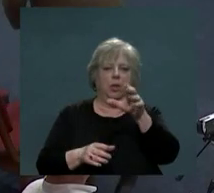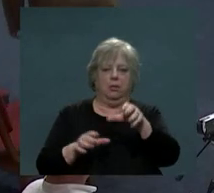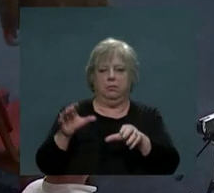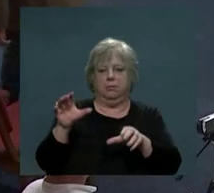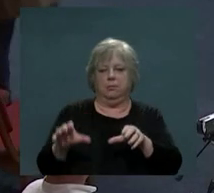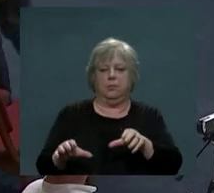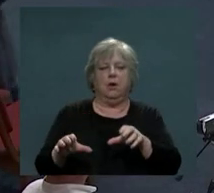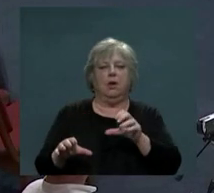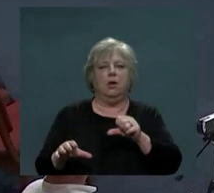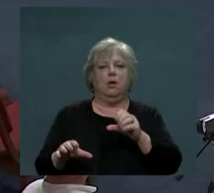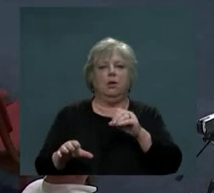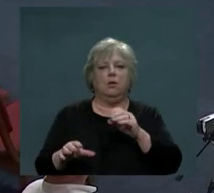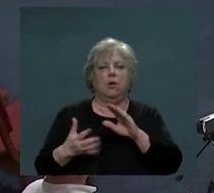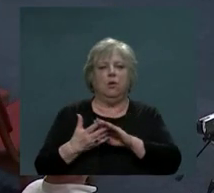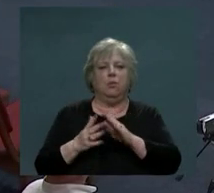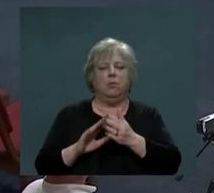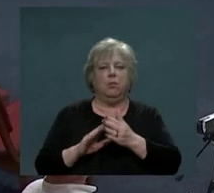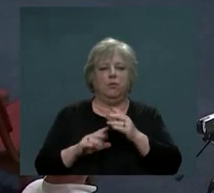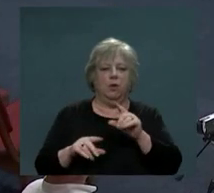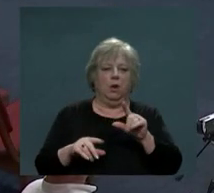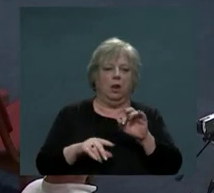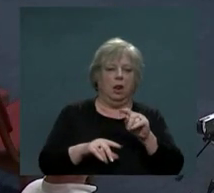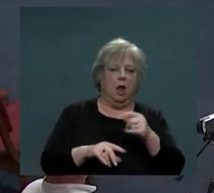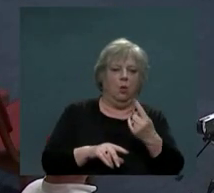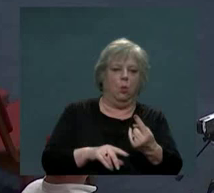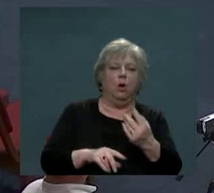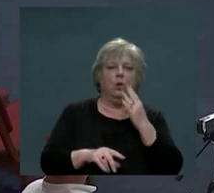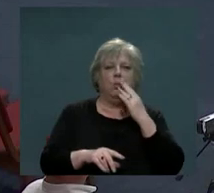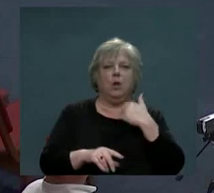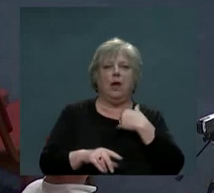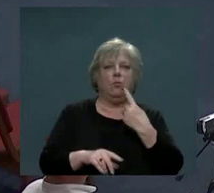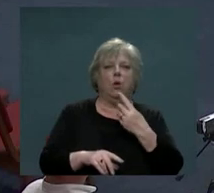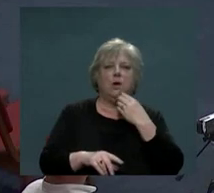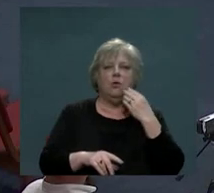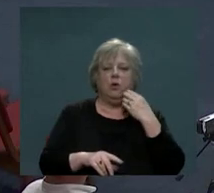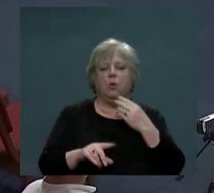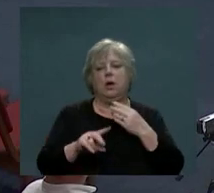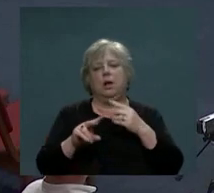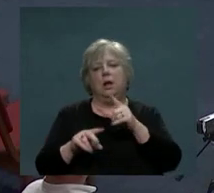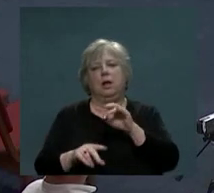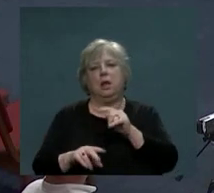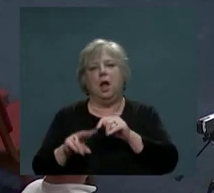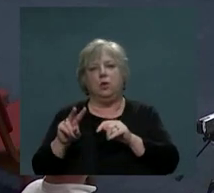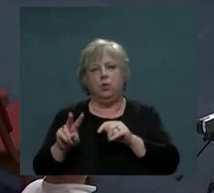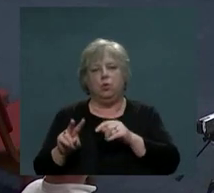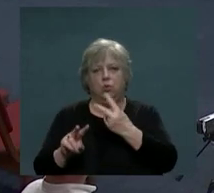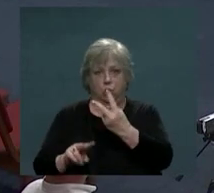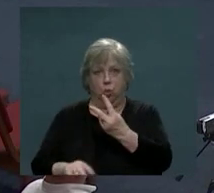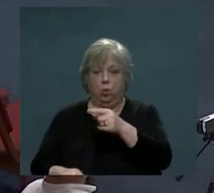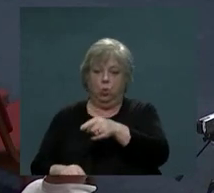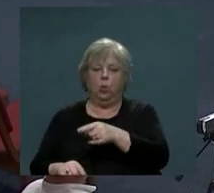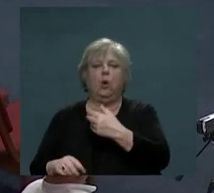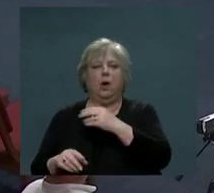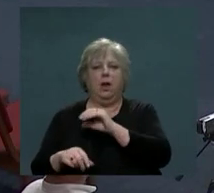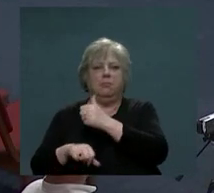would be go from one, so that would be two. You allow for lot one would be able to have a residence, and lot two would be able to have a residence.